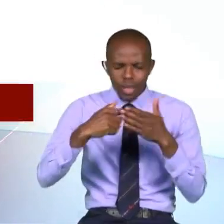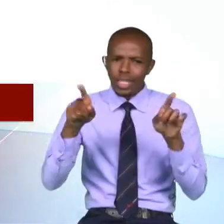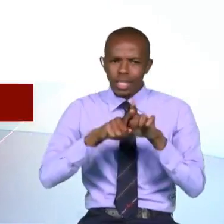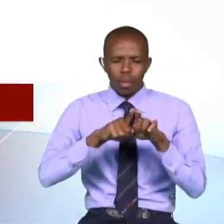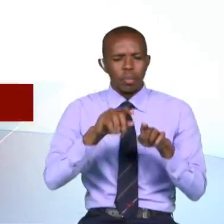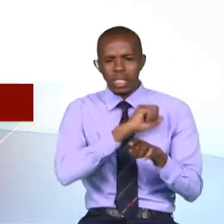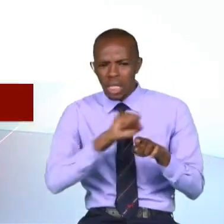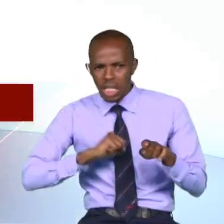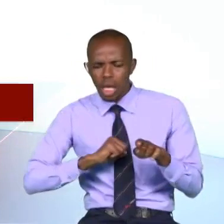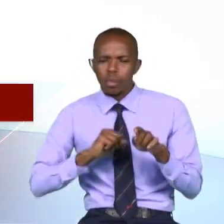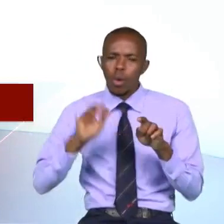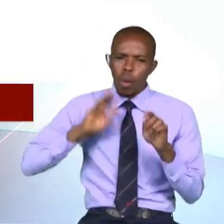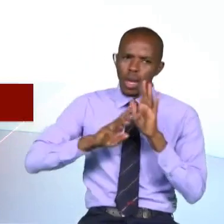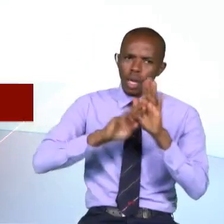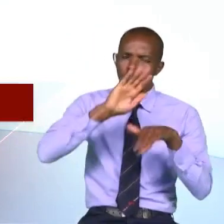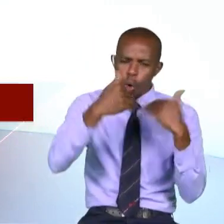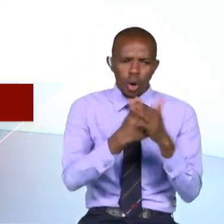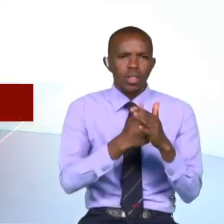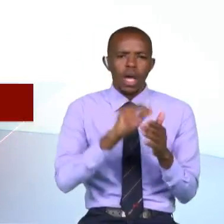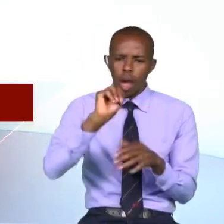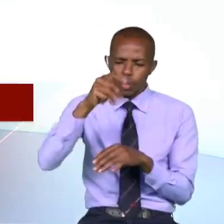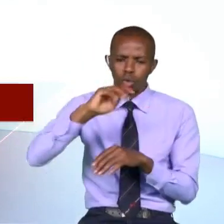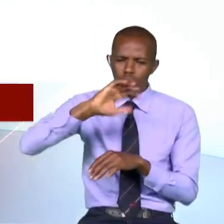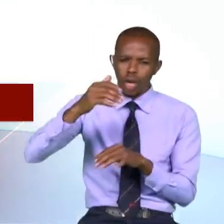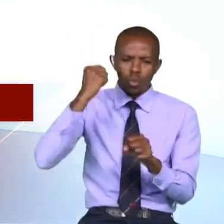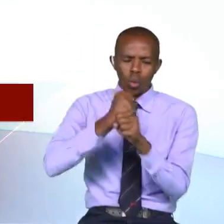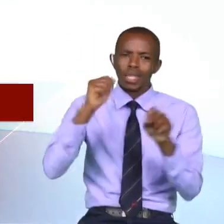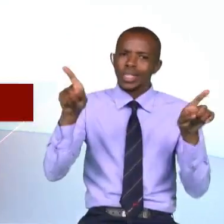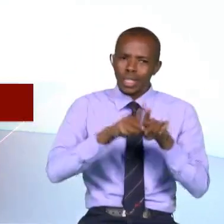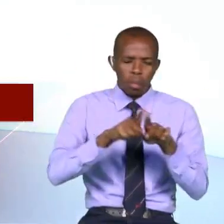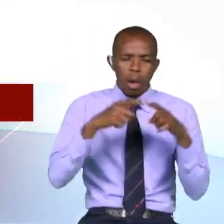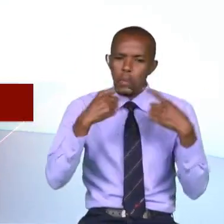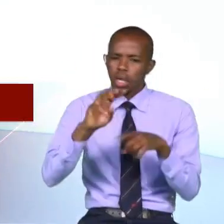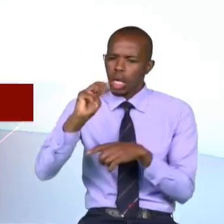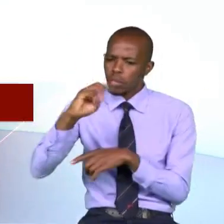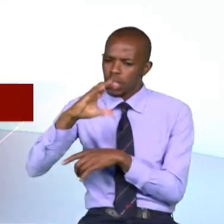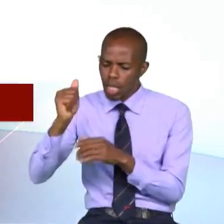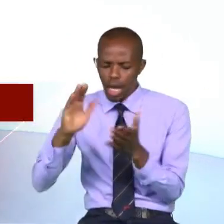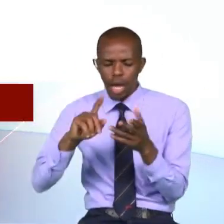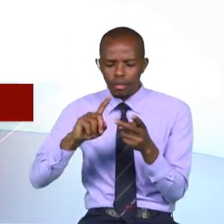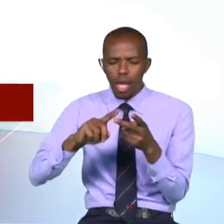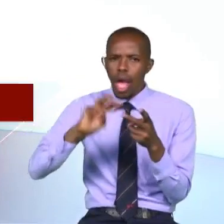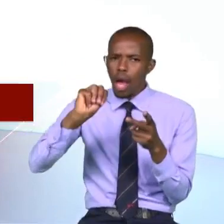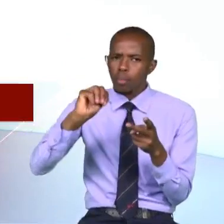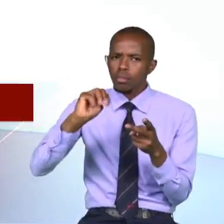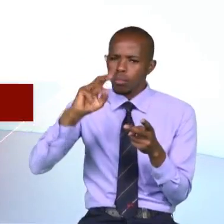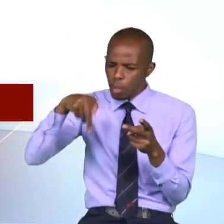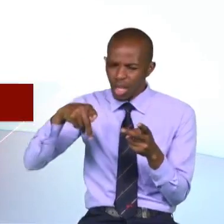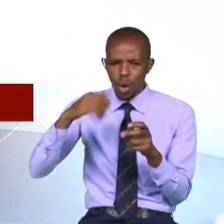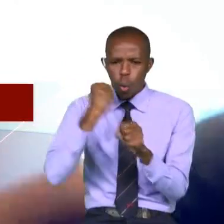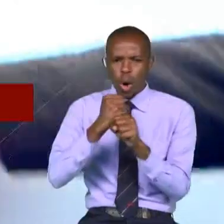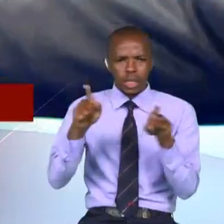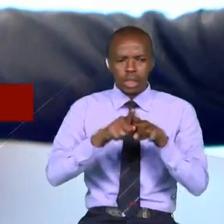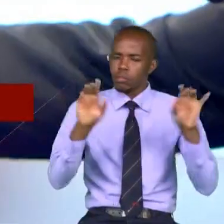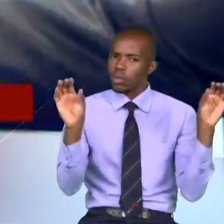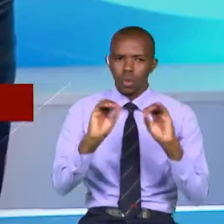and the women rep, who are all the MPs of the county, doing the same thing. But we cannot say the MP and the MCA represent the same group of